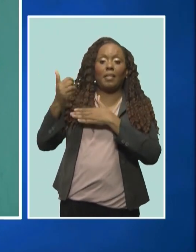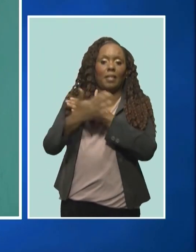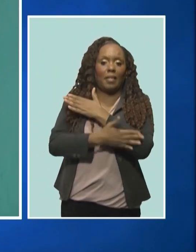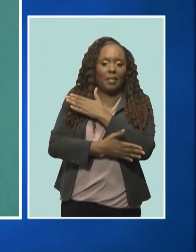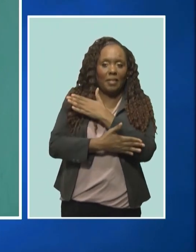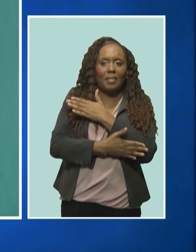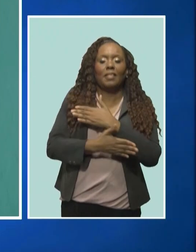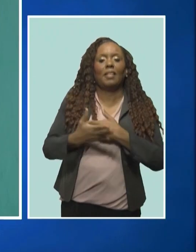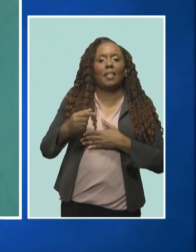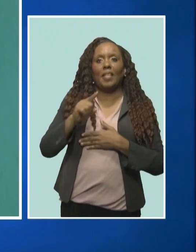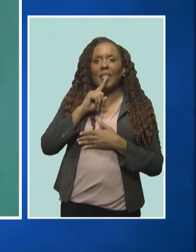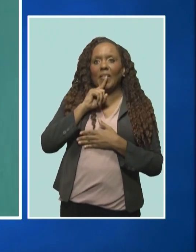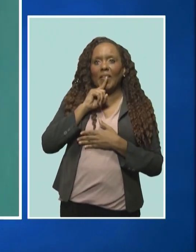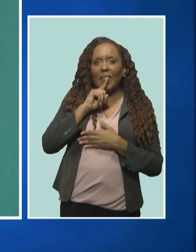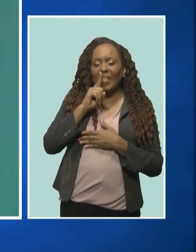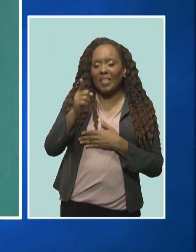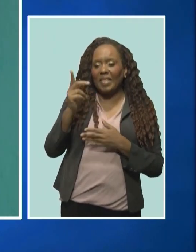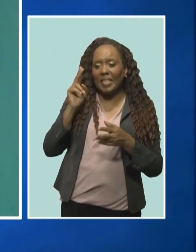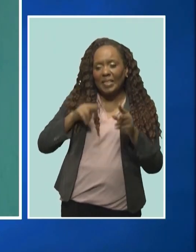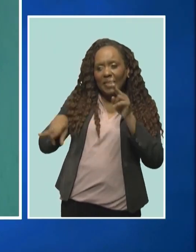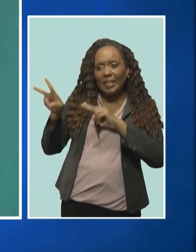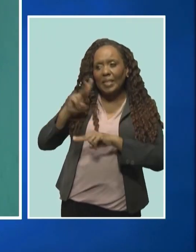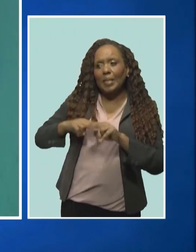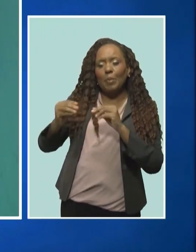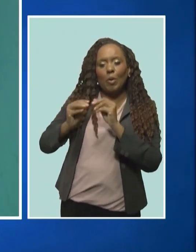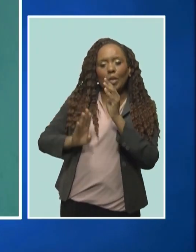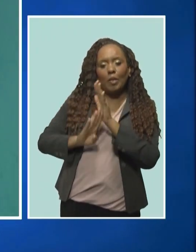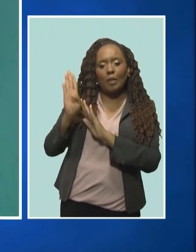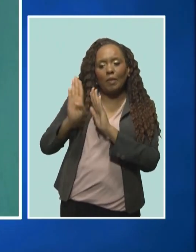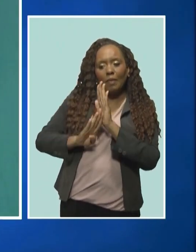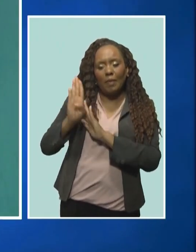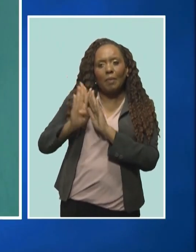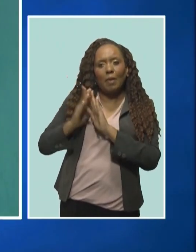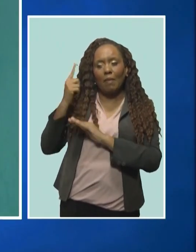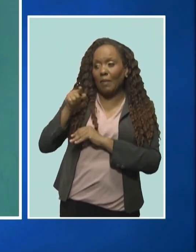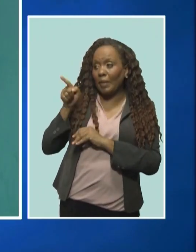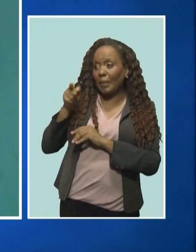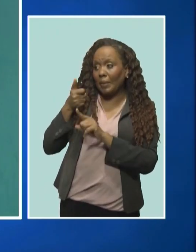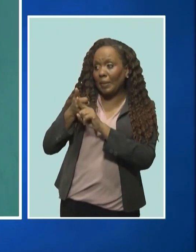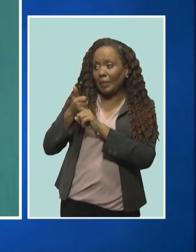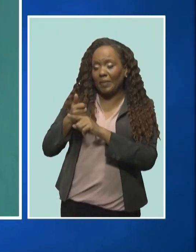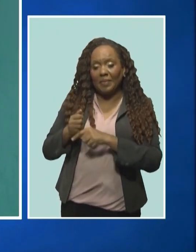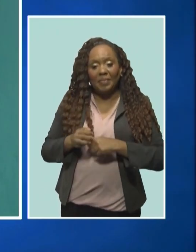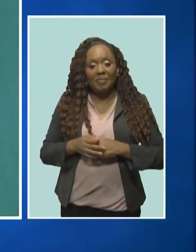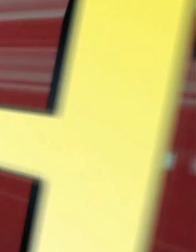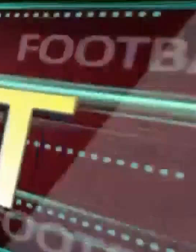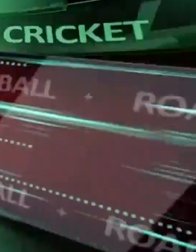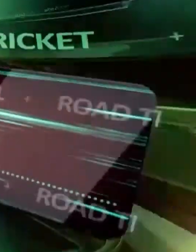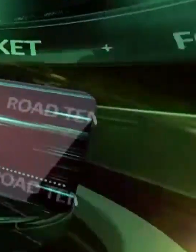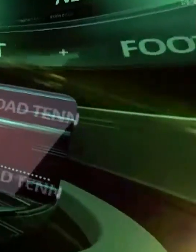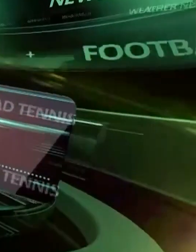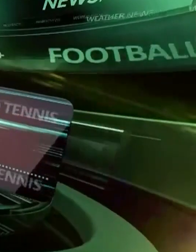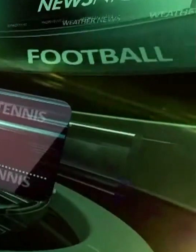an eye on developing markets. Trevor Thorpe for the Yes Business Report.